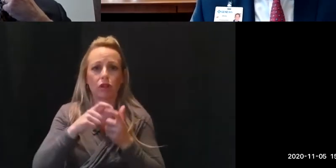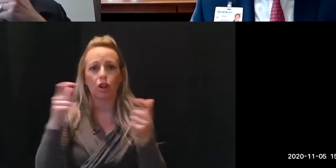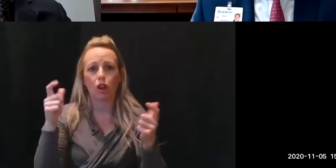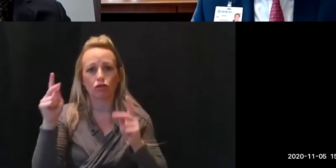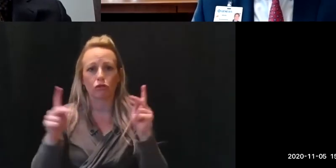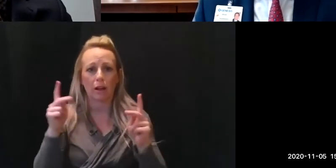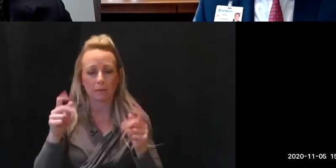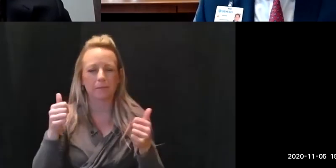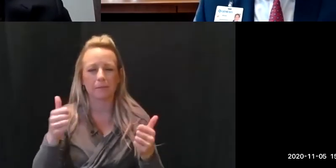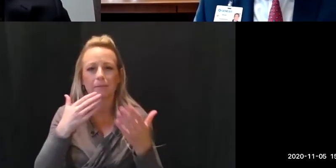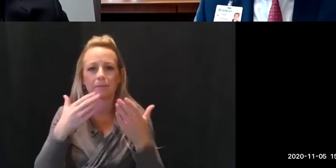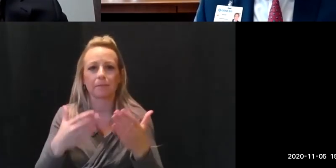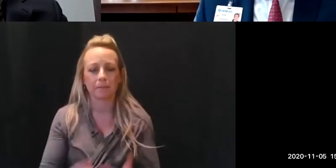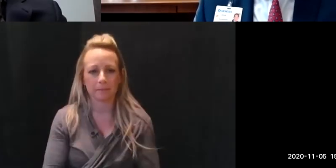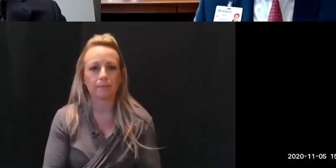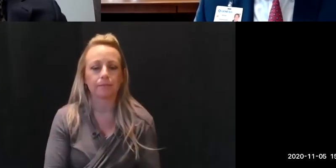much.